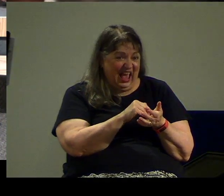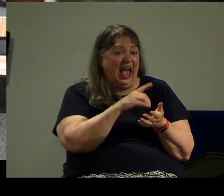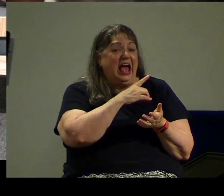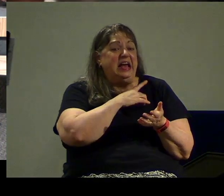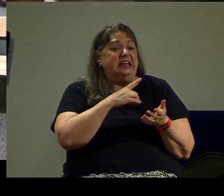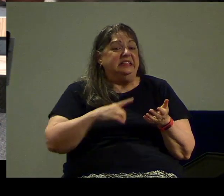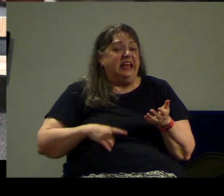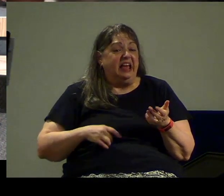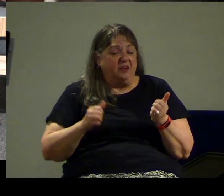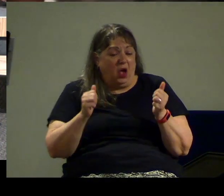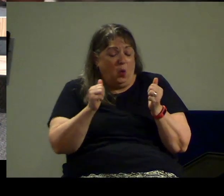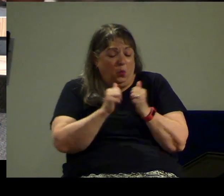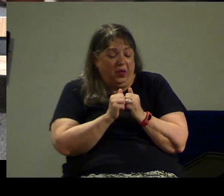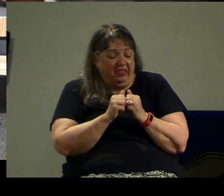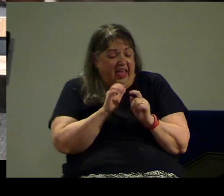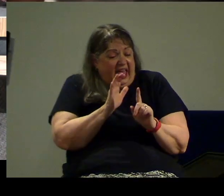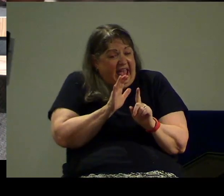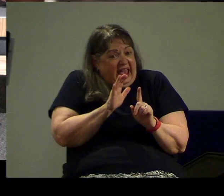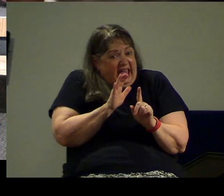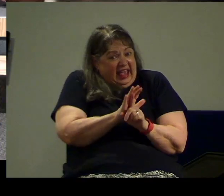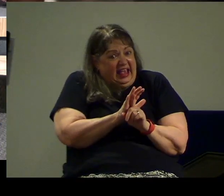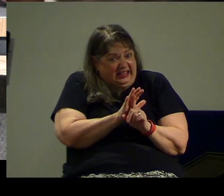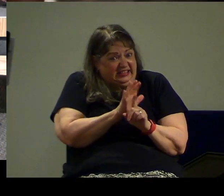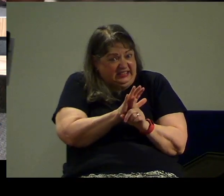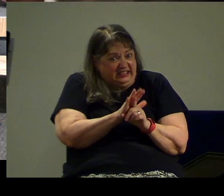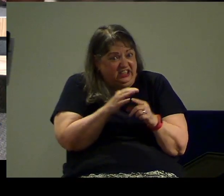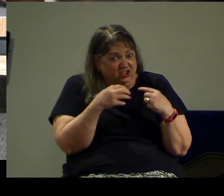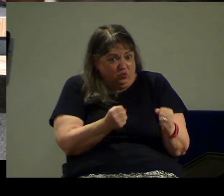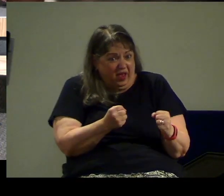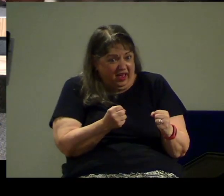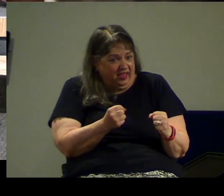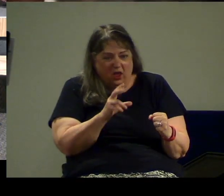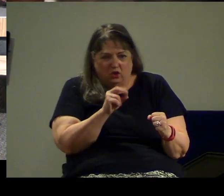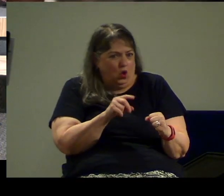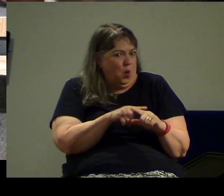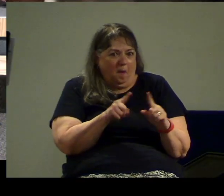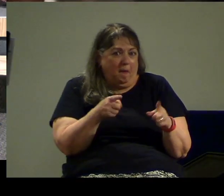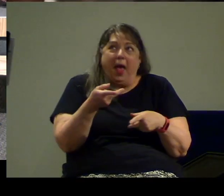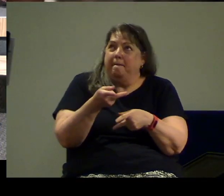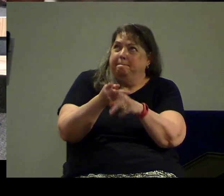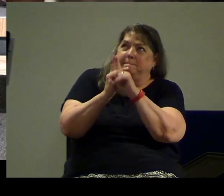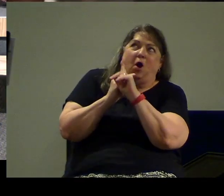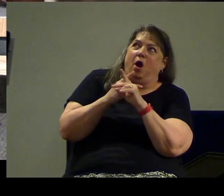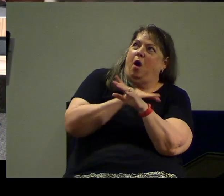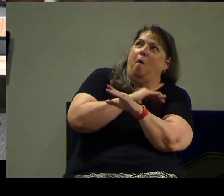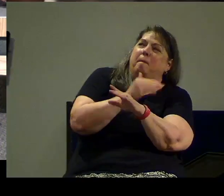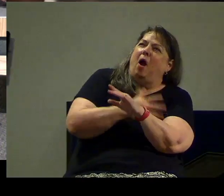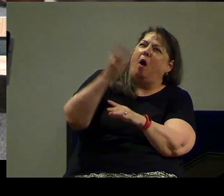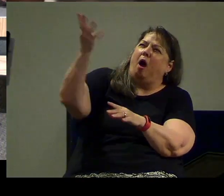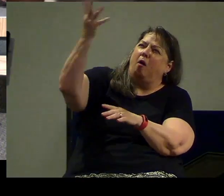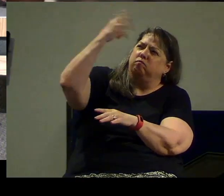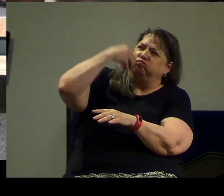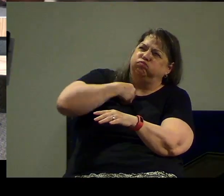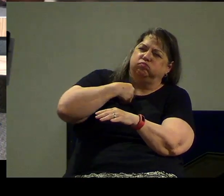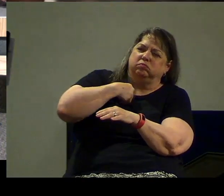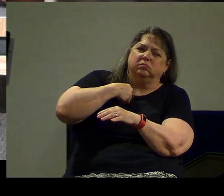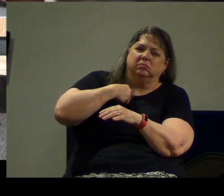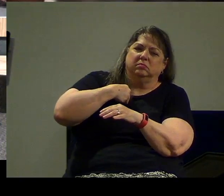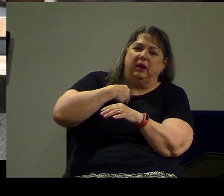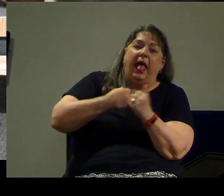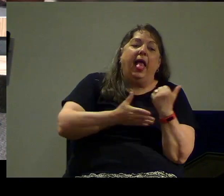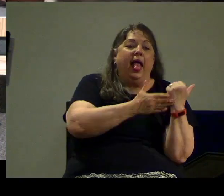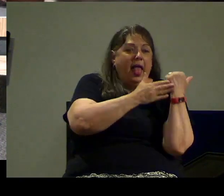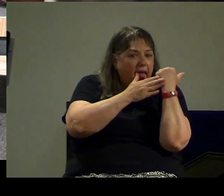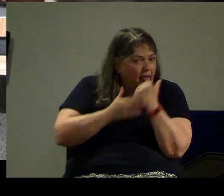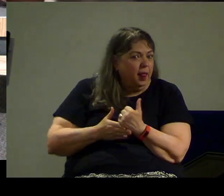own strength, could not do that. But David knew the power of God came upon him that enabled him